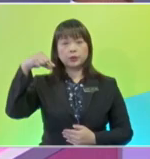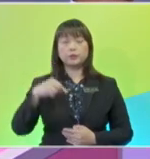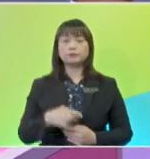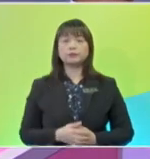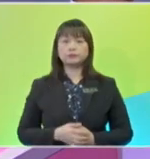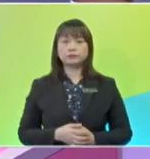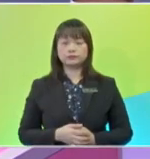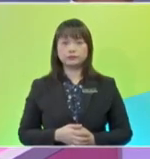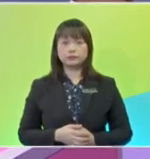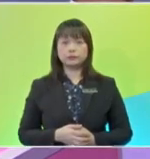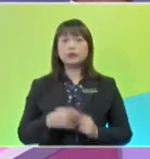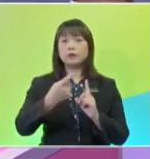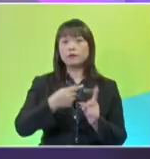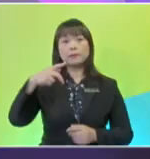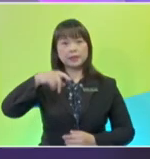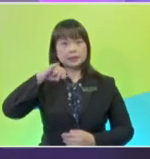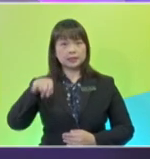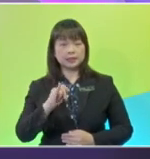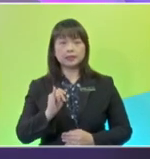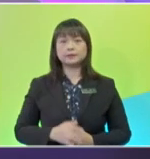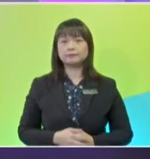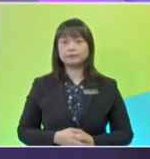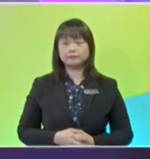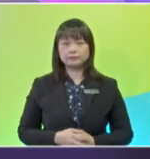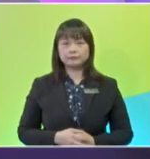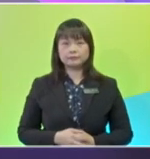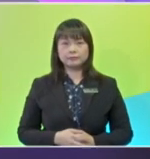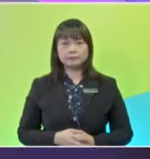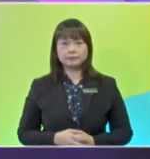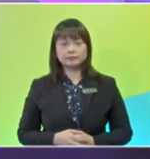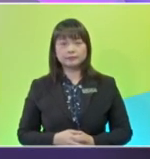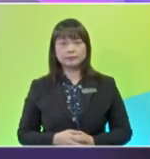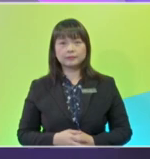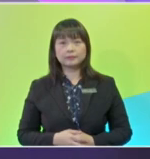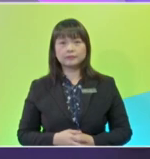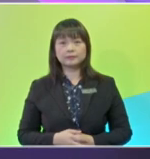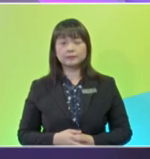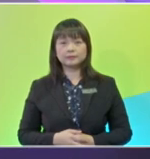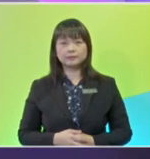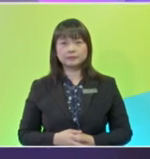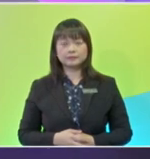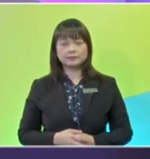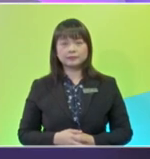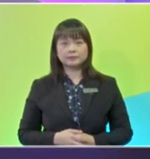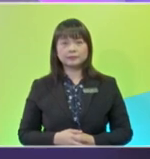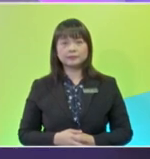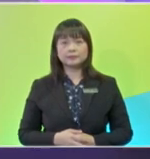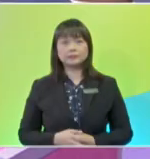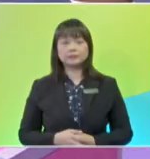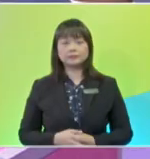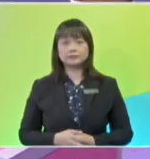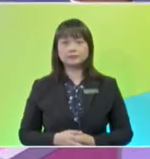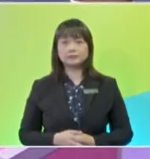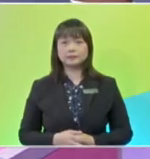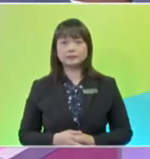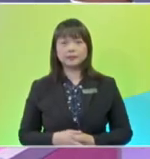Kampung Lindungan PJ. Hello, Mr. Q. Hi, Tibia. How are you? I'm very good. How are you? Looking very good? Yeah, good too. Thank you so much for joining